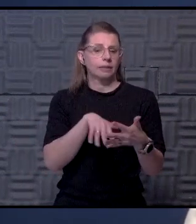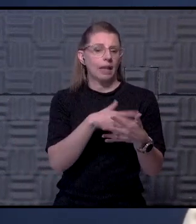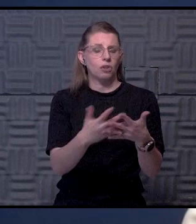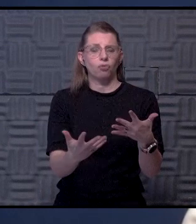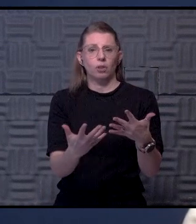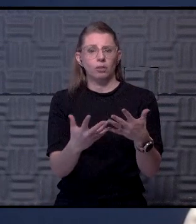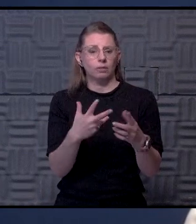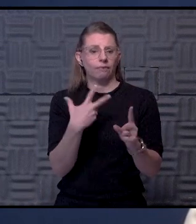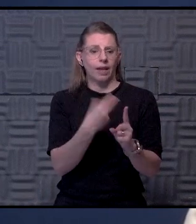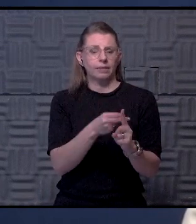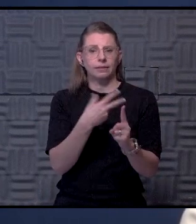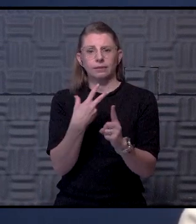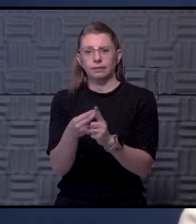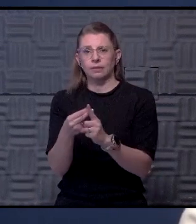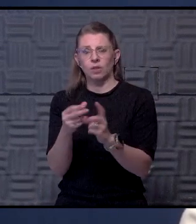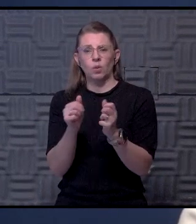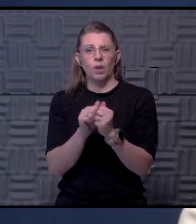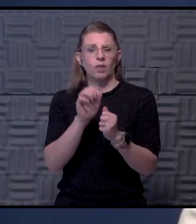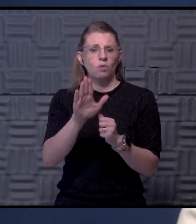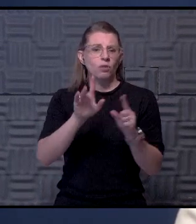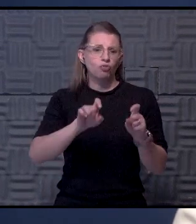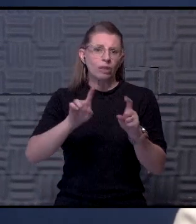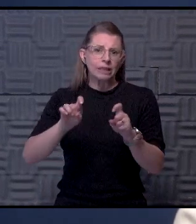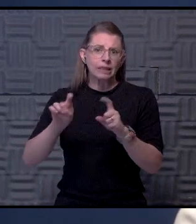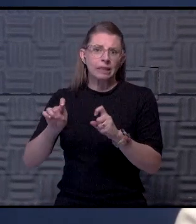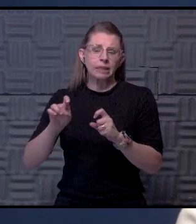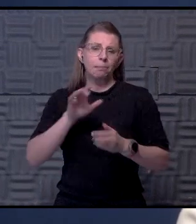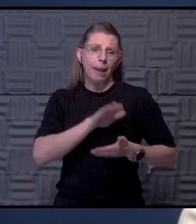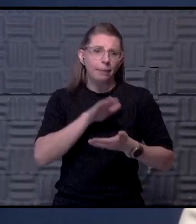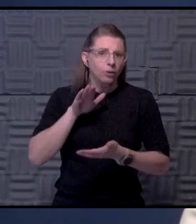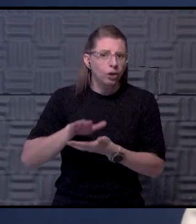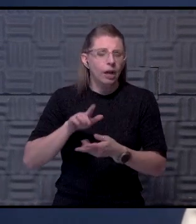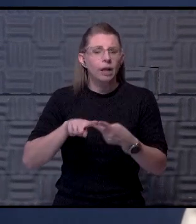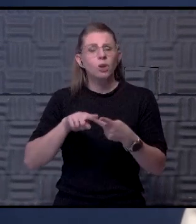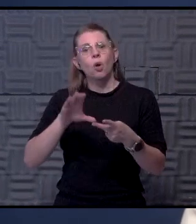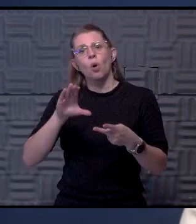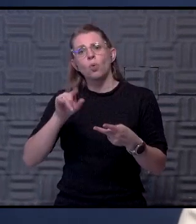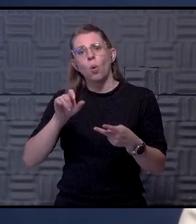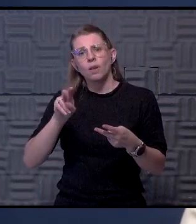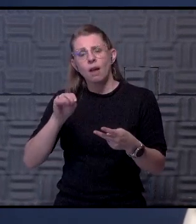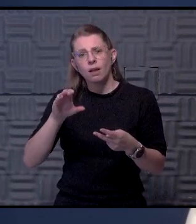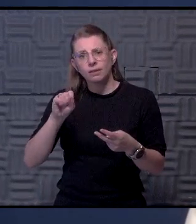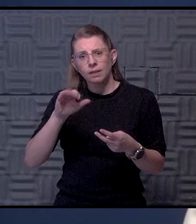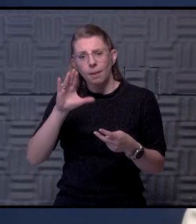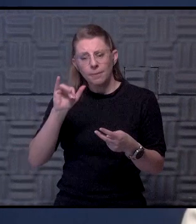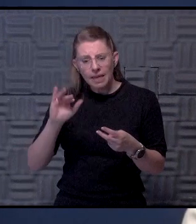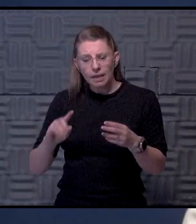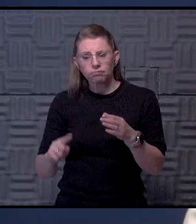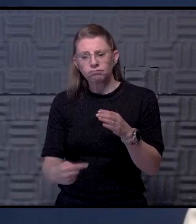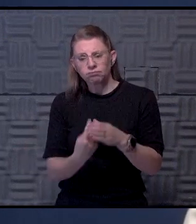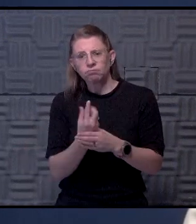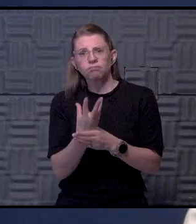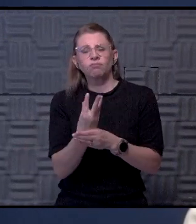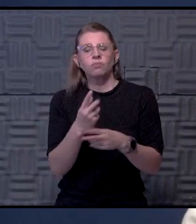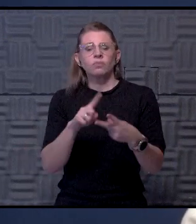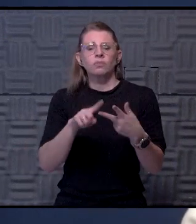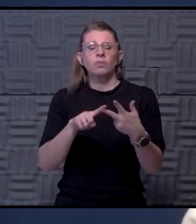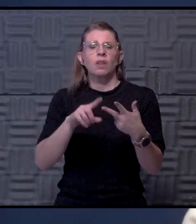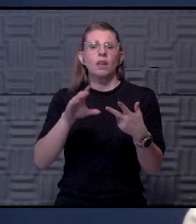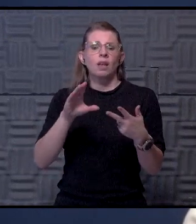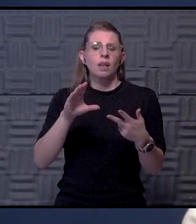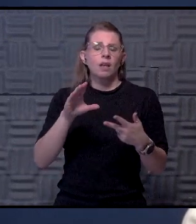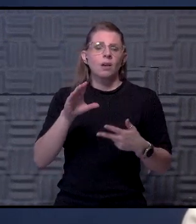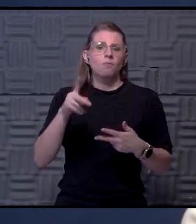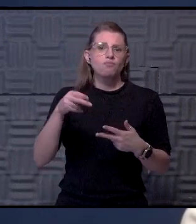vaccinations, get back on your schedule with your screening mammograms, your colonoscopies, and your prostate screening exams, your lung